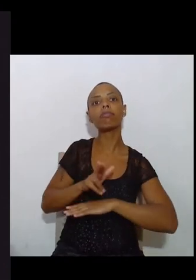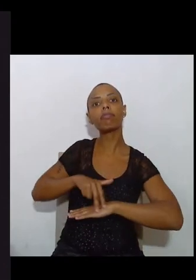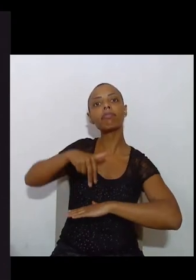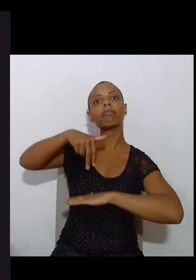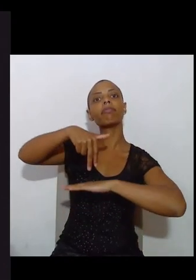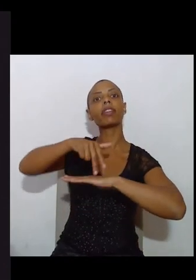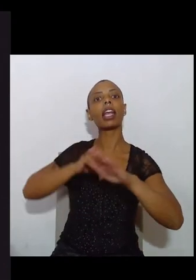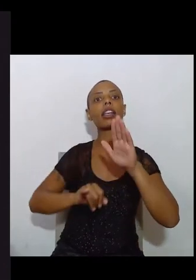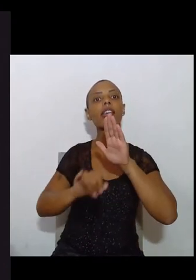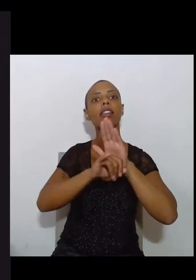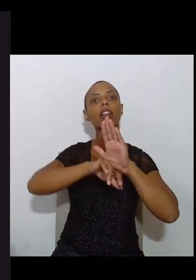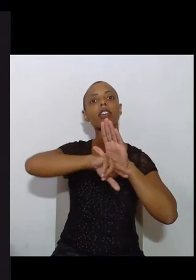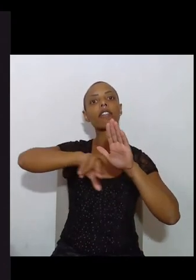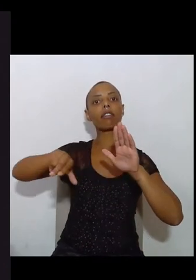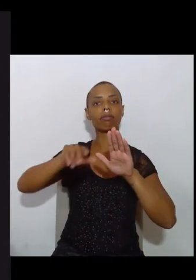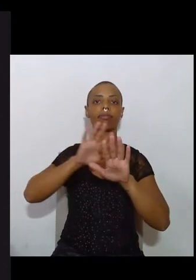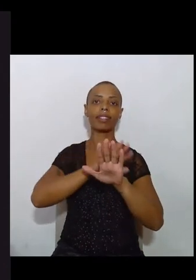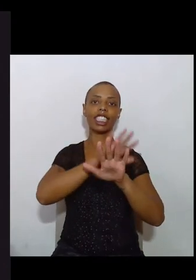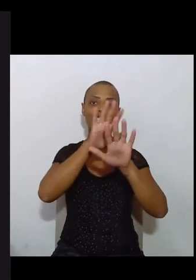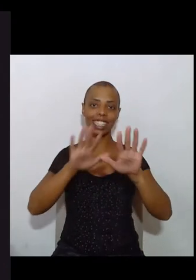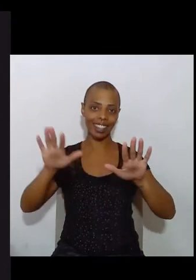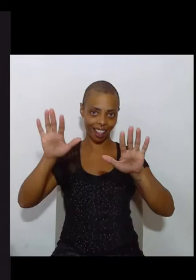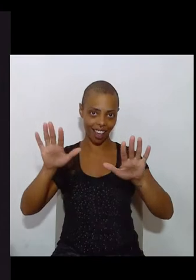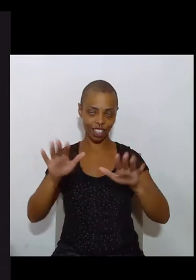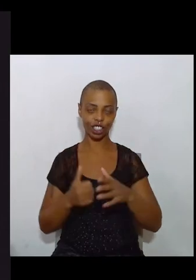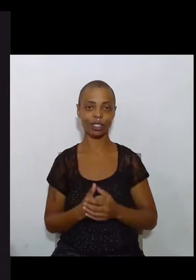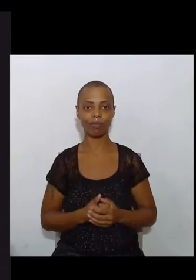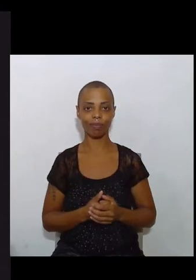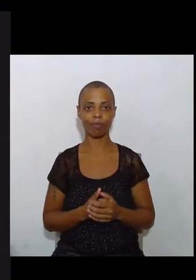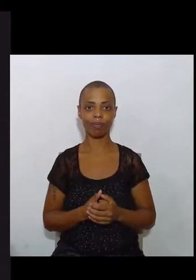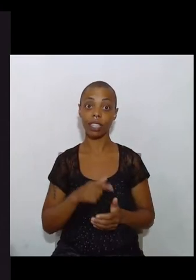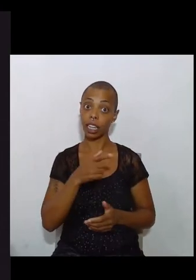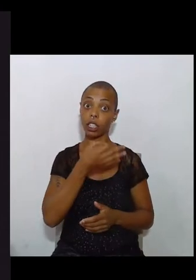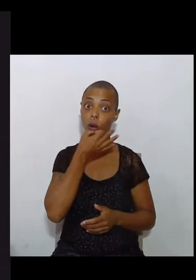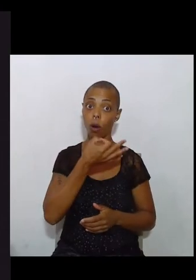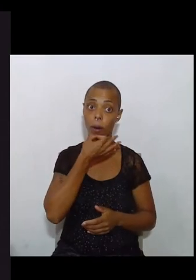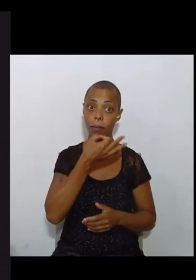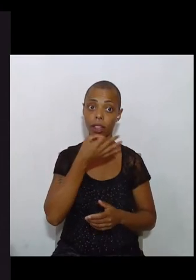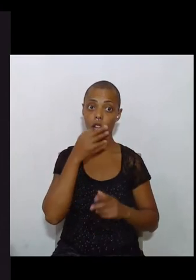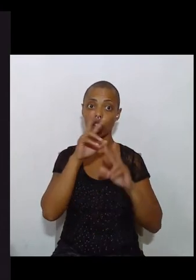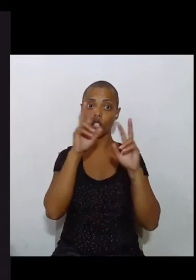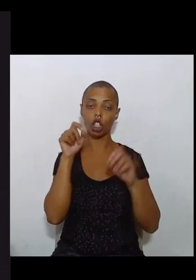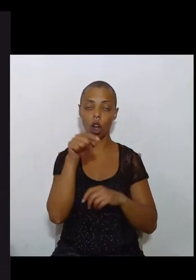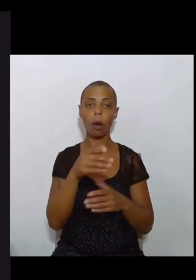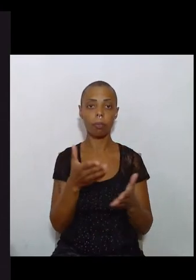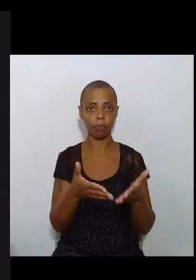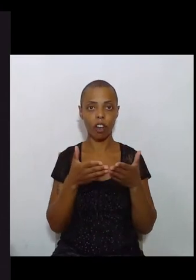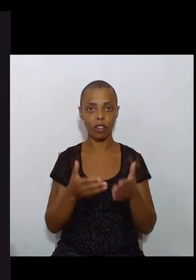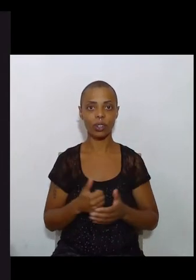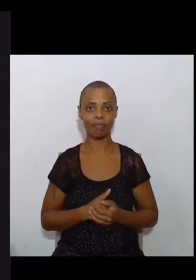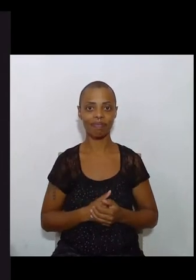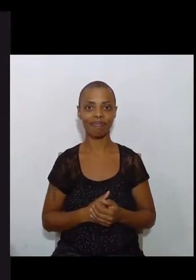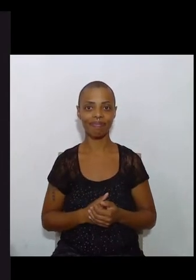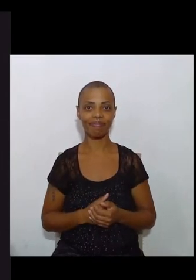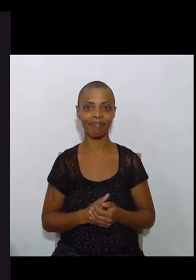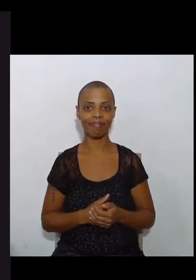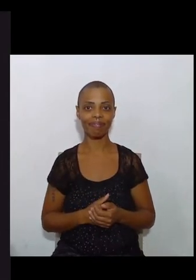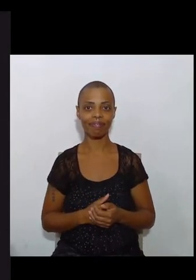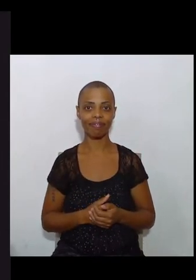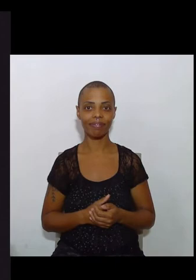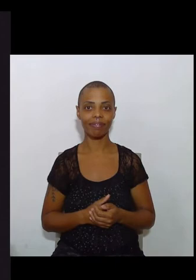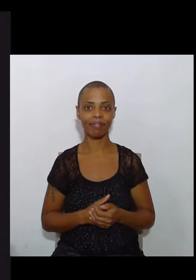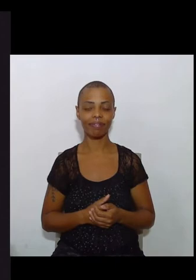there are not many Open Spaces in institutions and markets for dissident